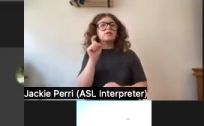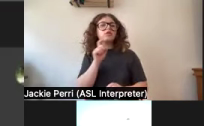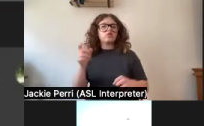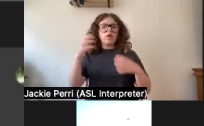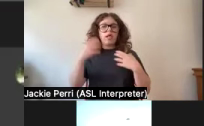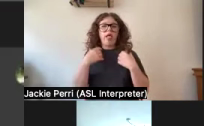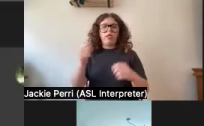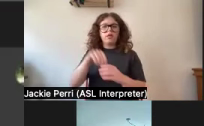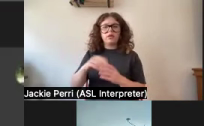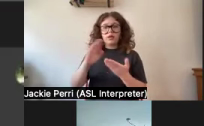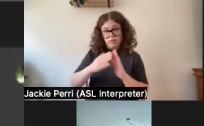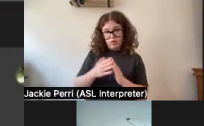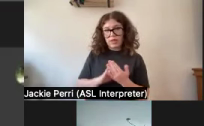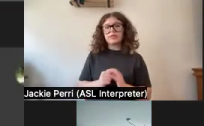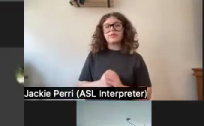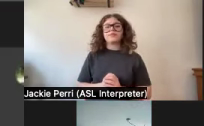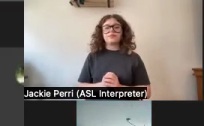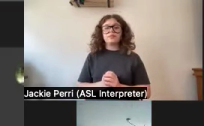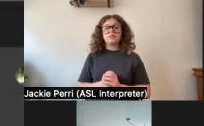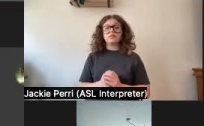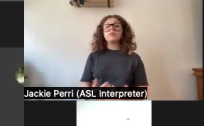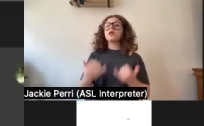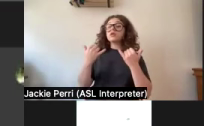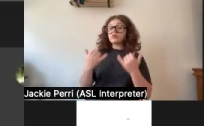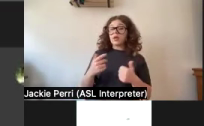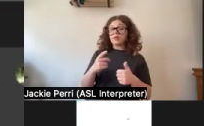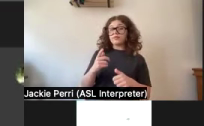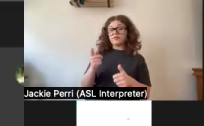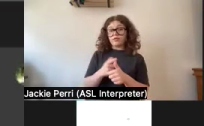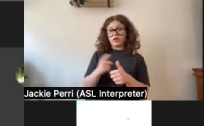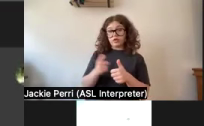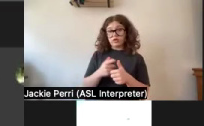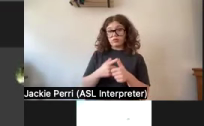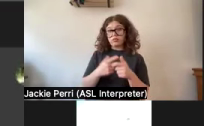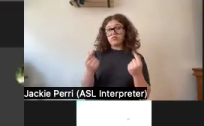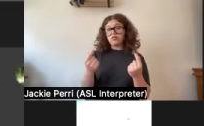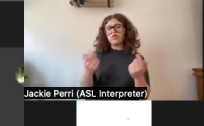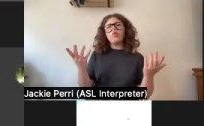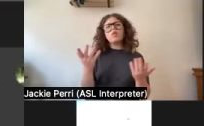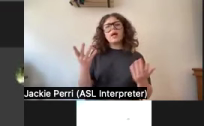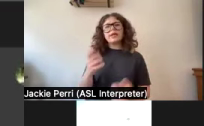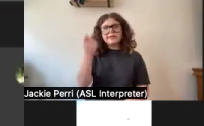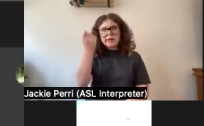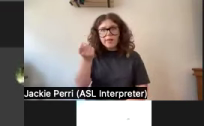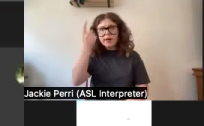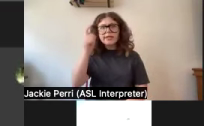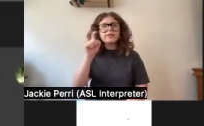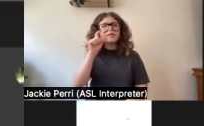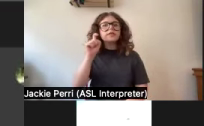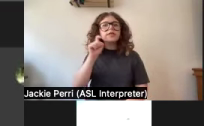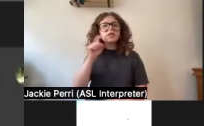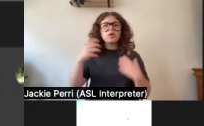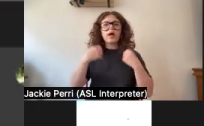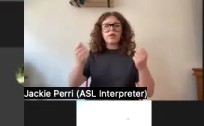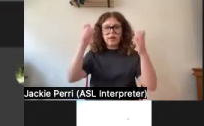is a brief overview of what is comprehensive sexual health education. A lot of times when we think